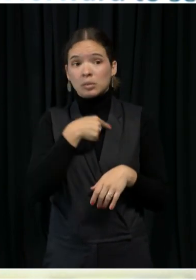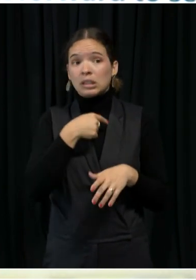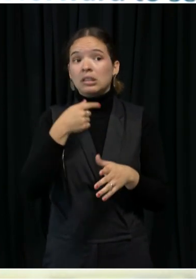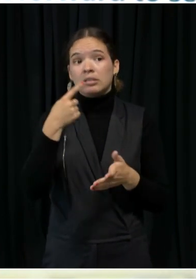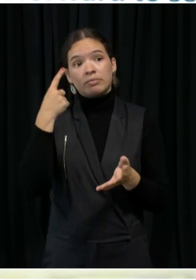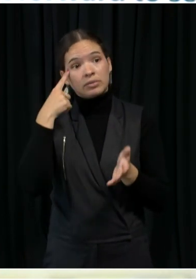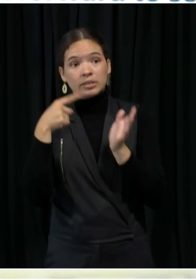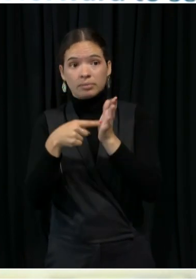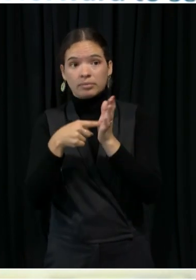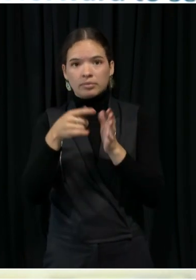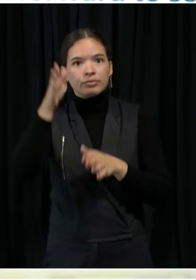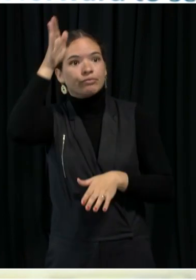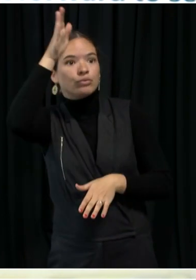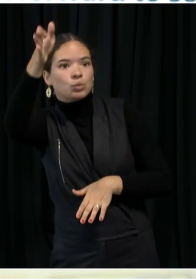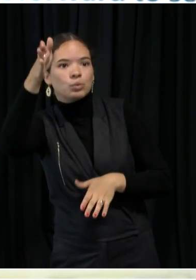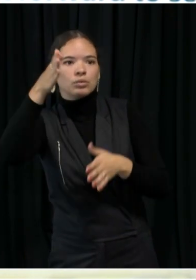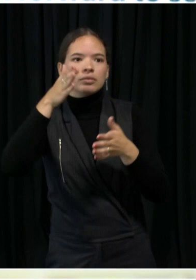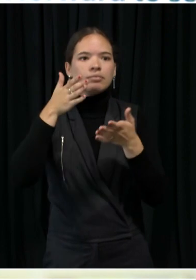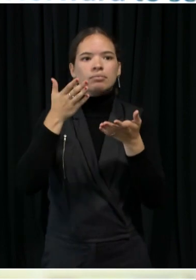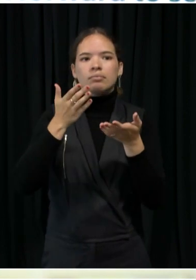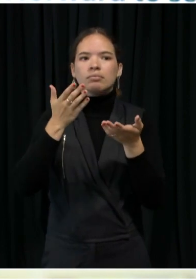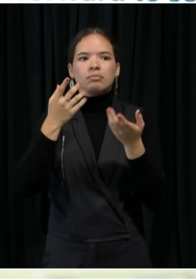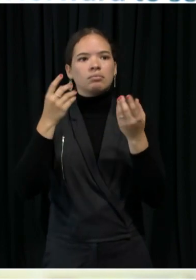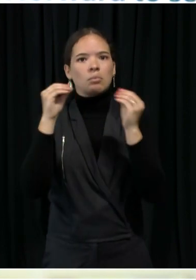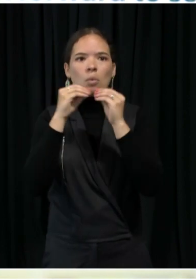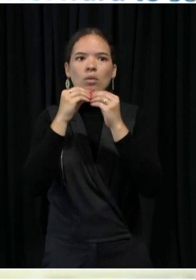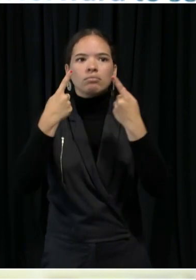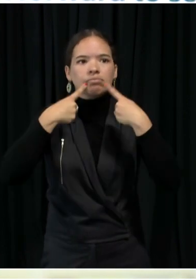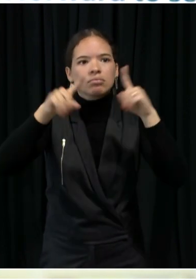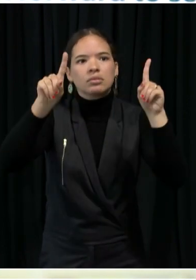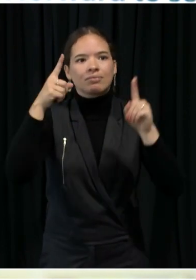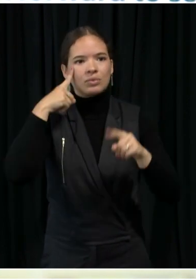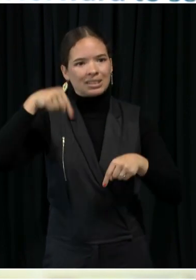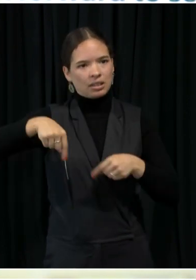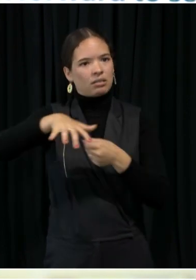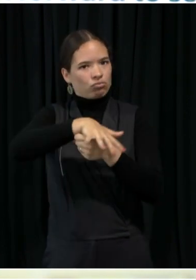out of the equation. I see we also are joined